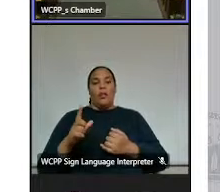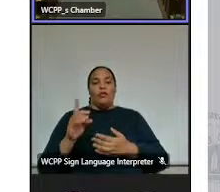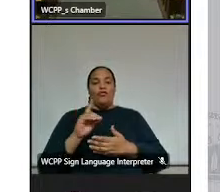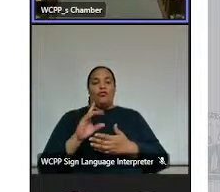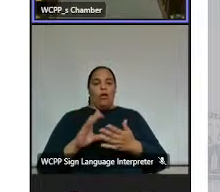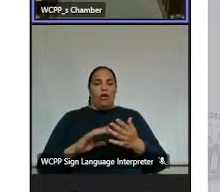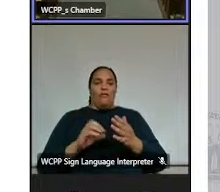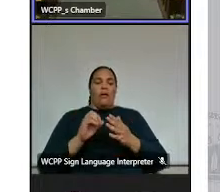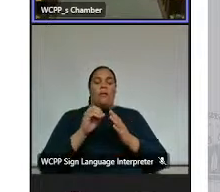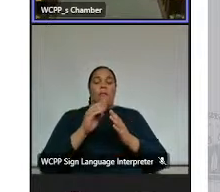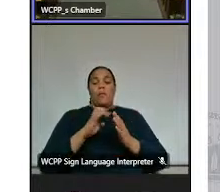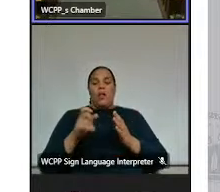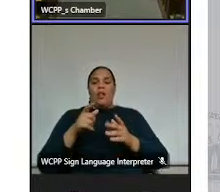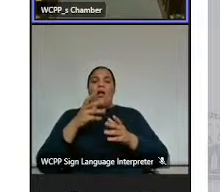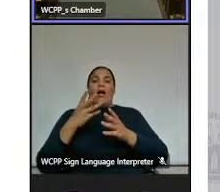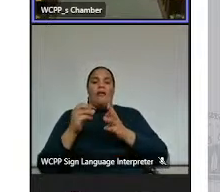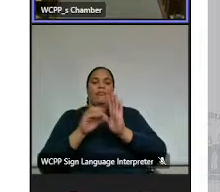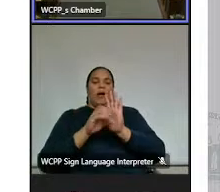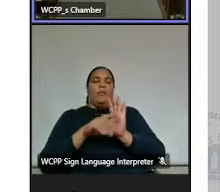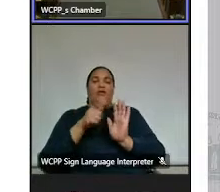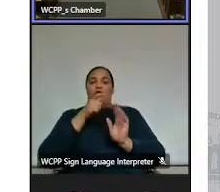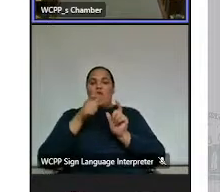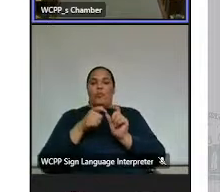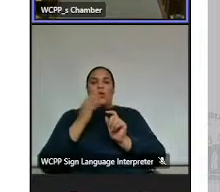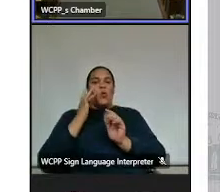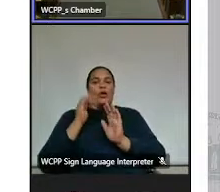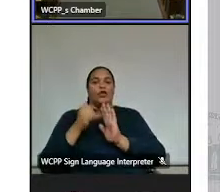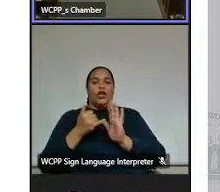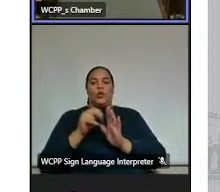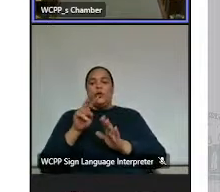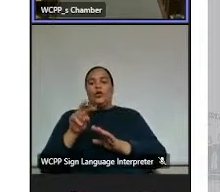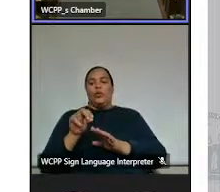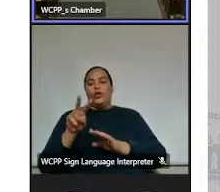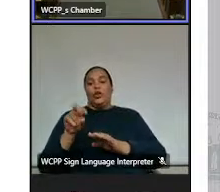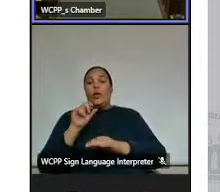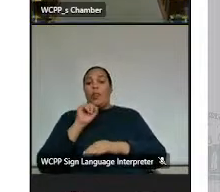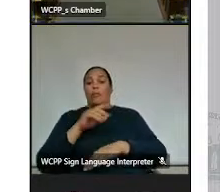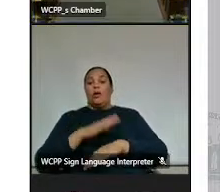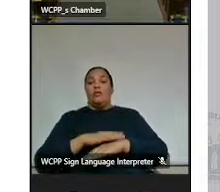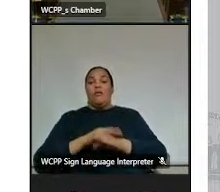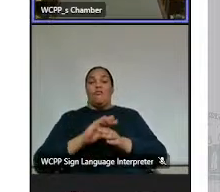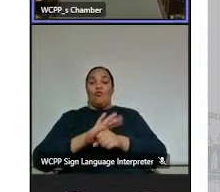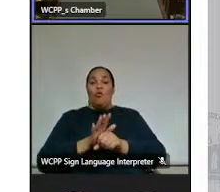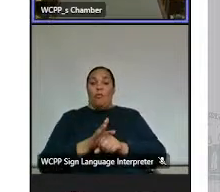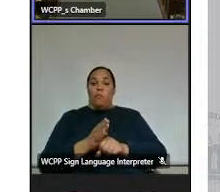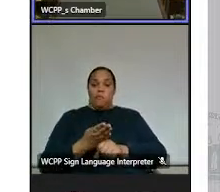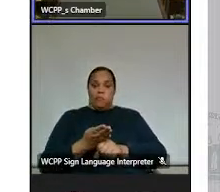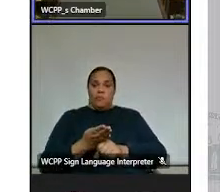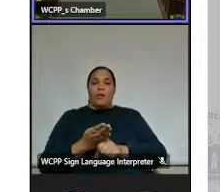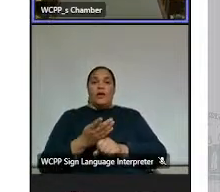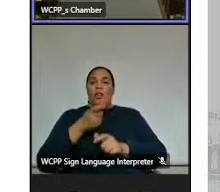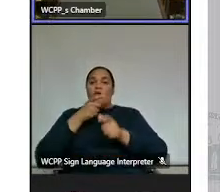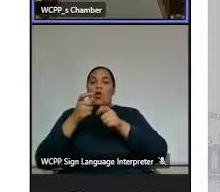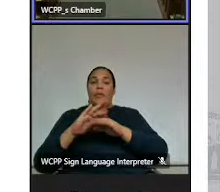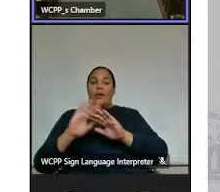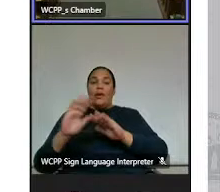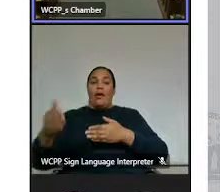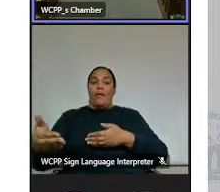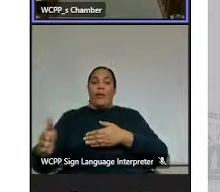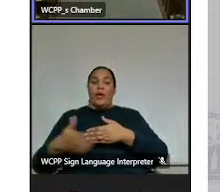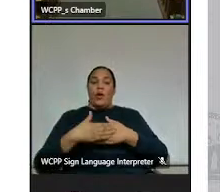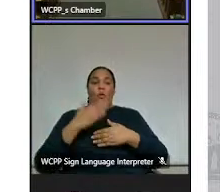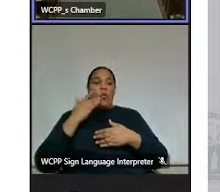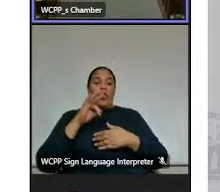comment during January 2020, during COVID. The commenting period closed 30th